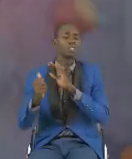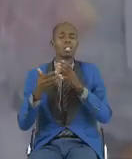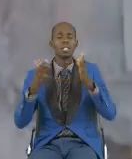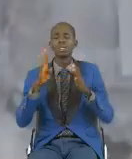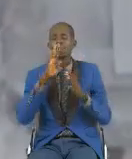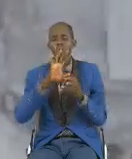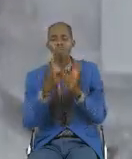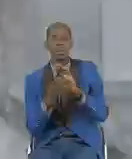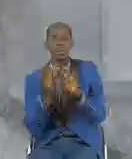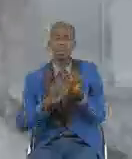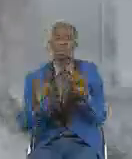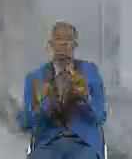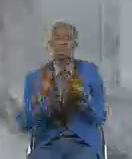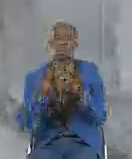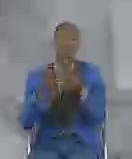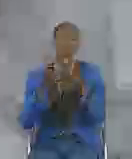Jesus' name.